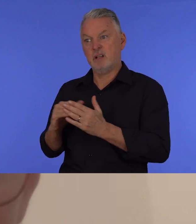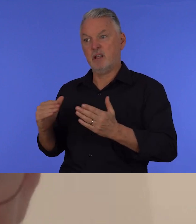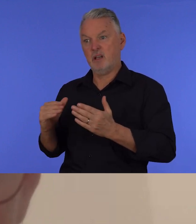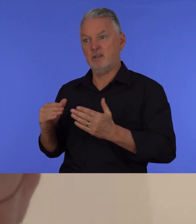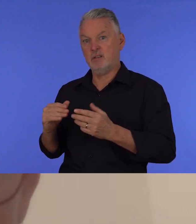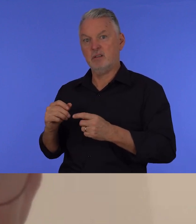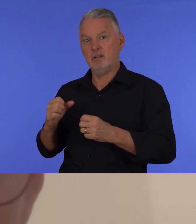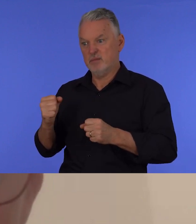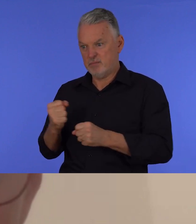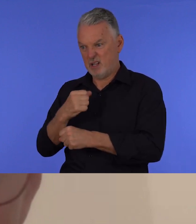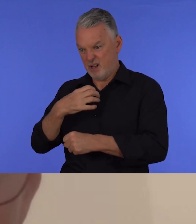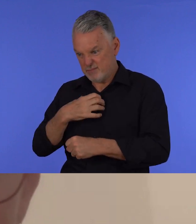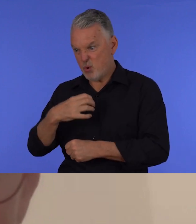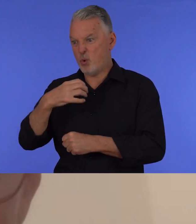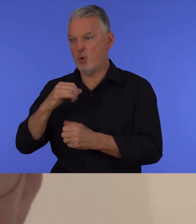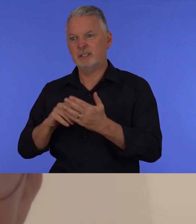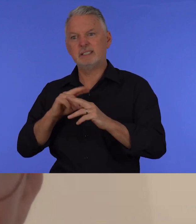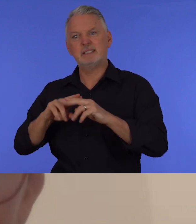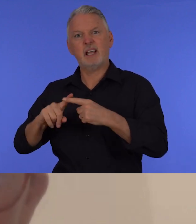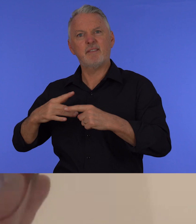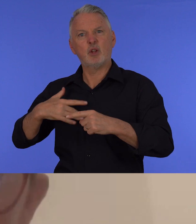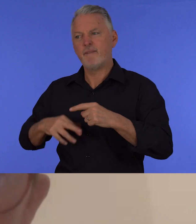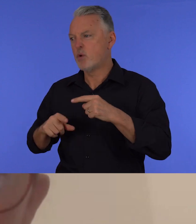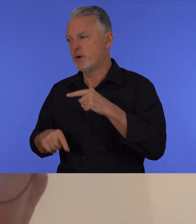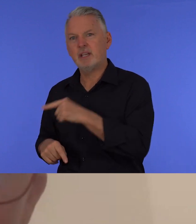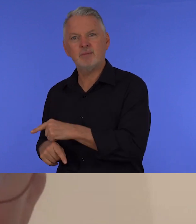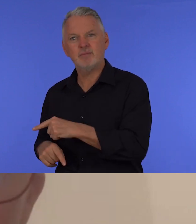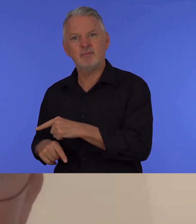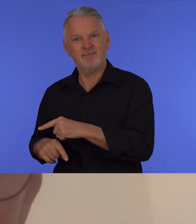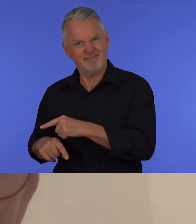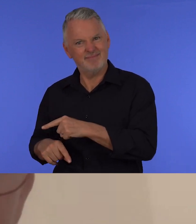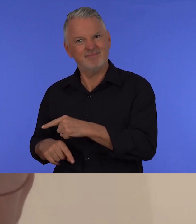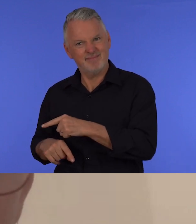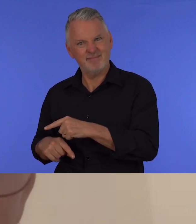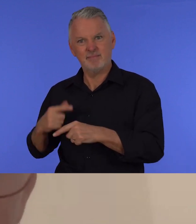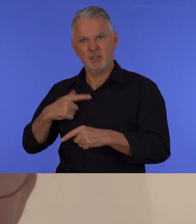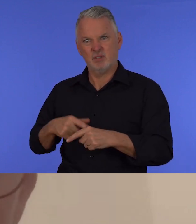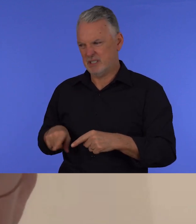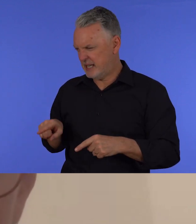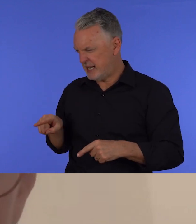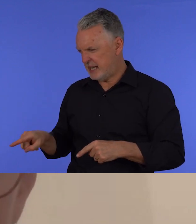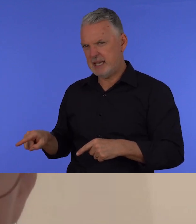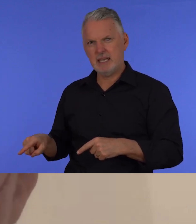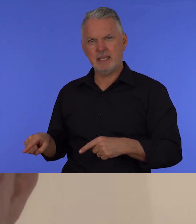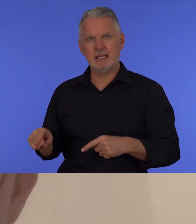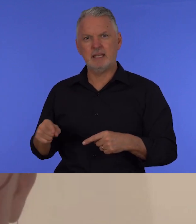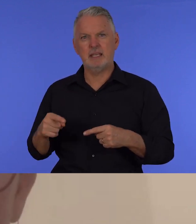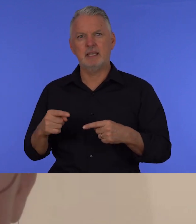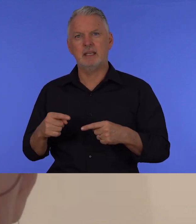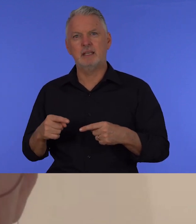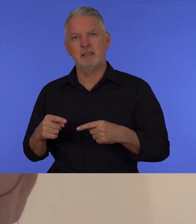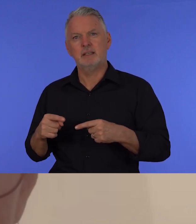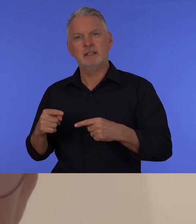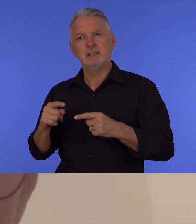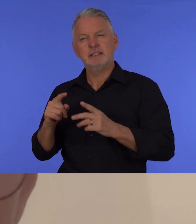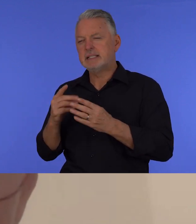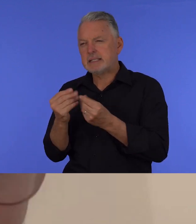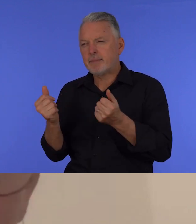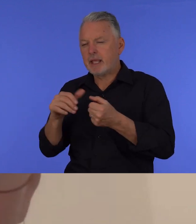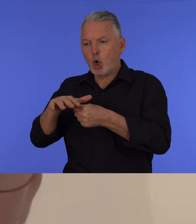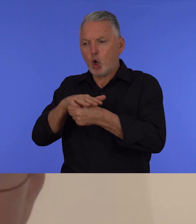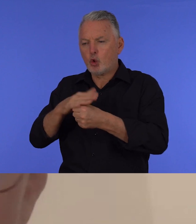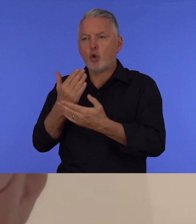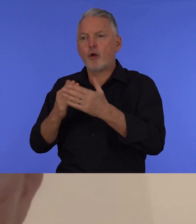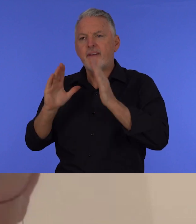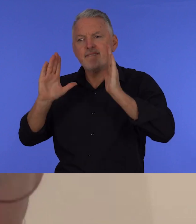his safety with those activities, it's actually now creating a more safe life for him, really. Like, for example, recently he lost